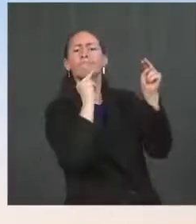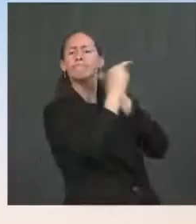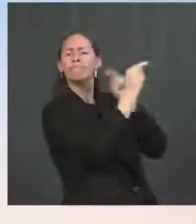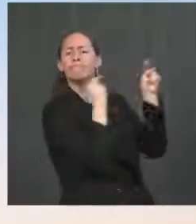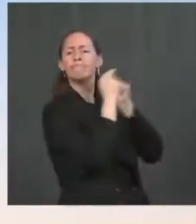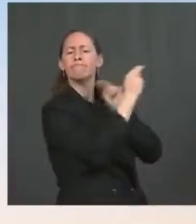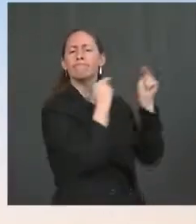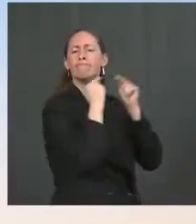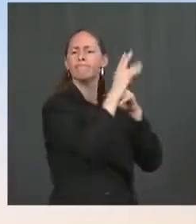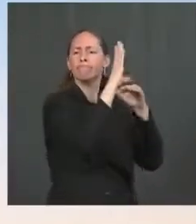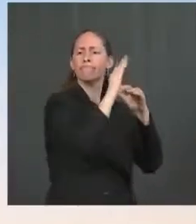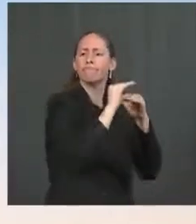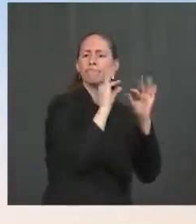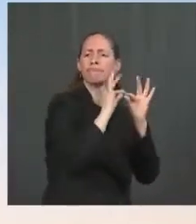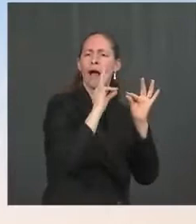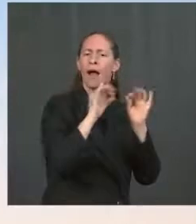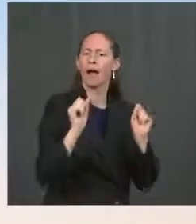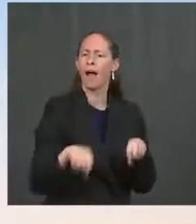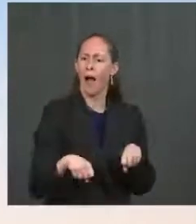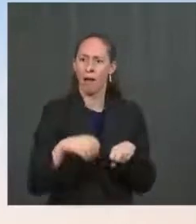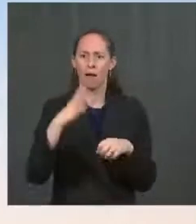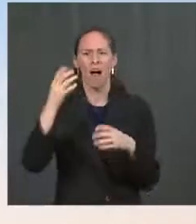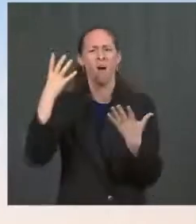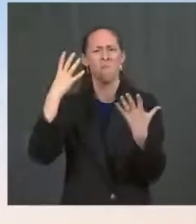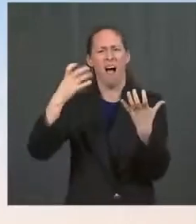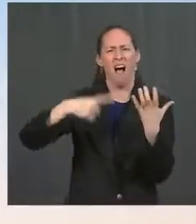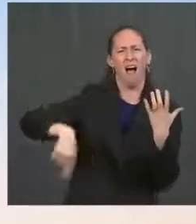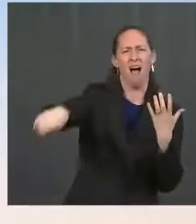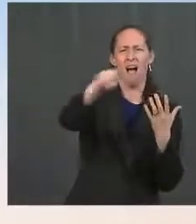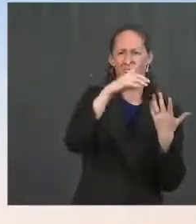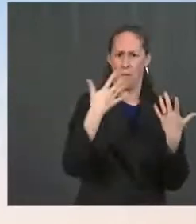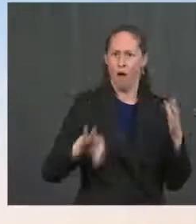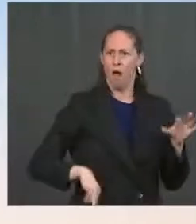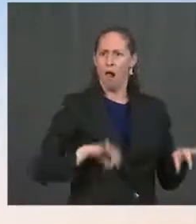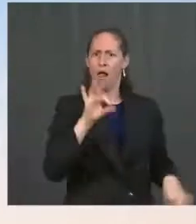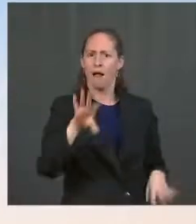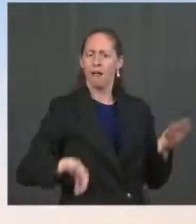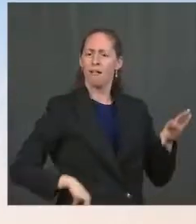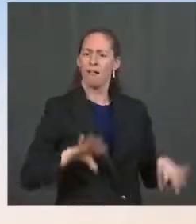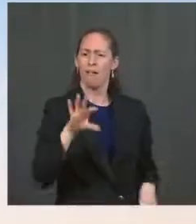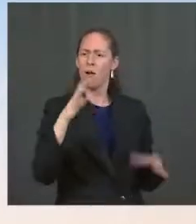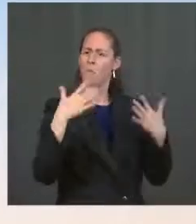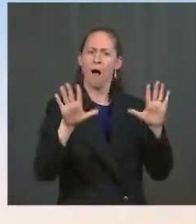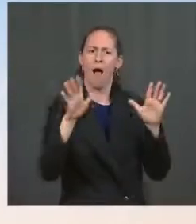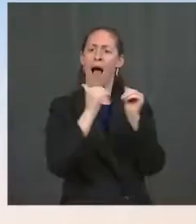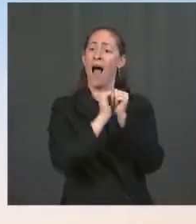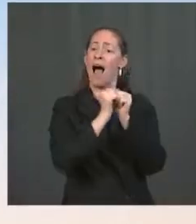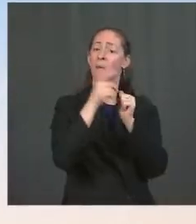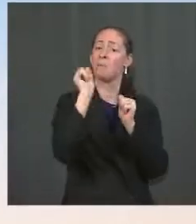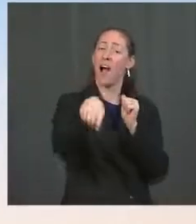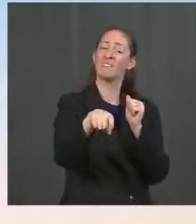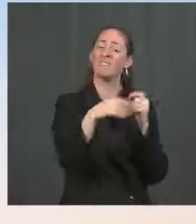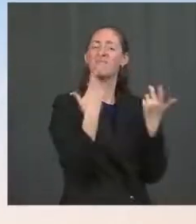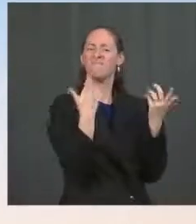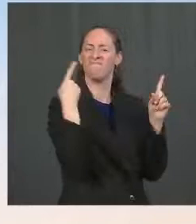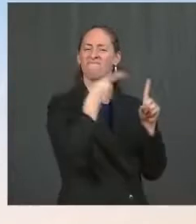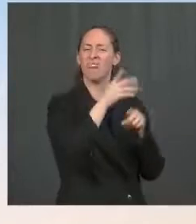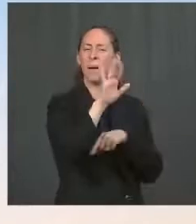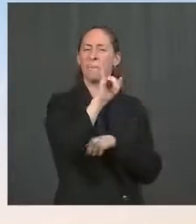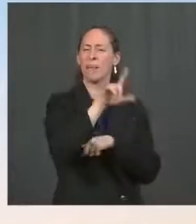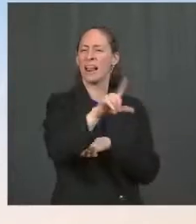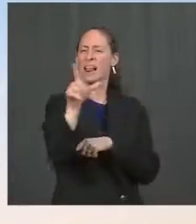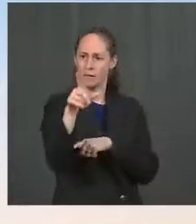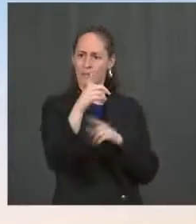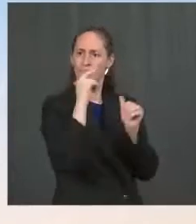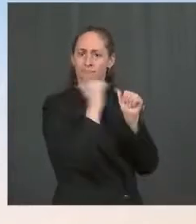to help Americans pay less for critical medications is to pass legislation. That includes allowing Medicare to negotiate prices, enacting